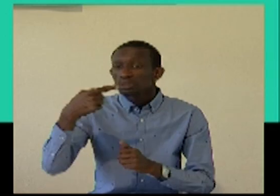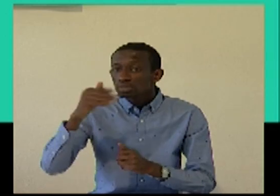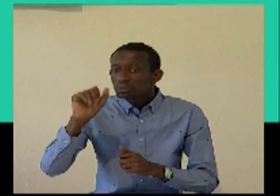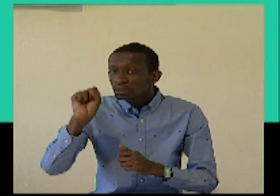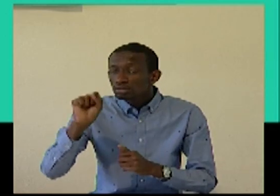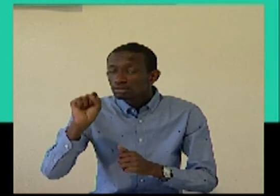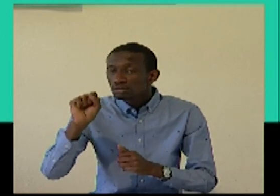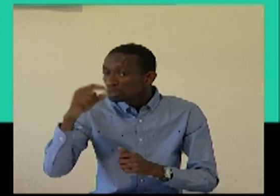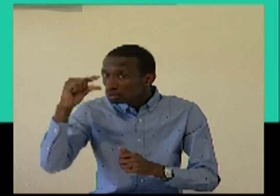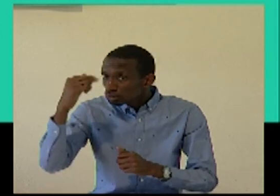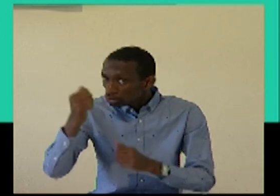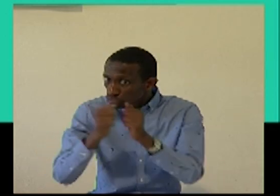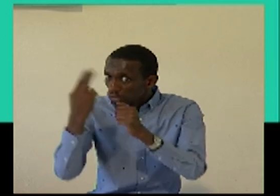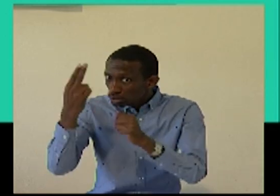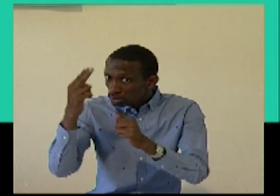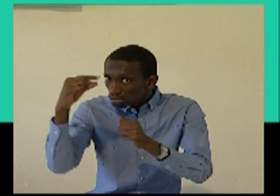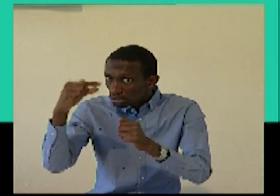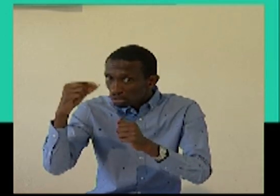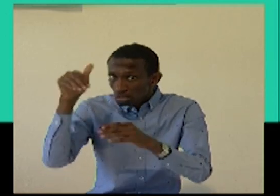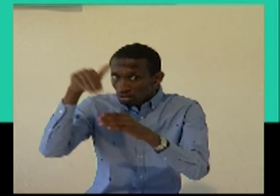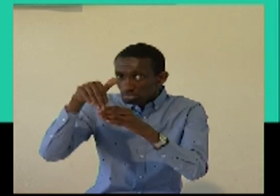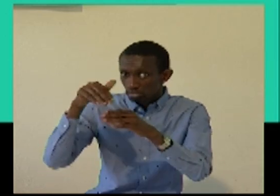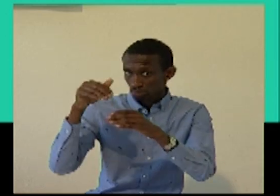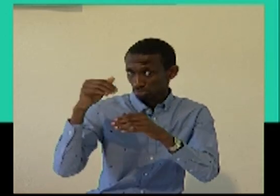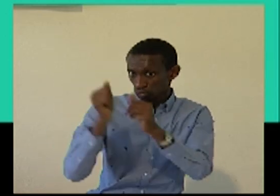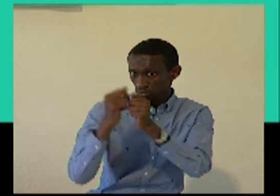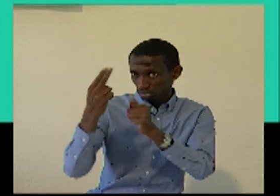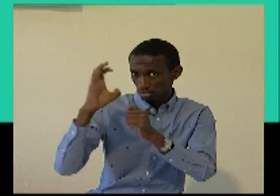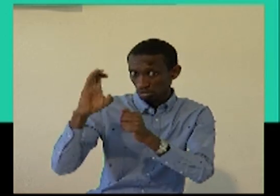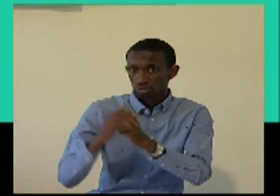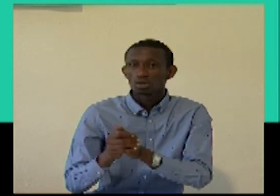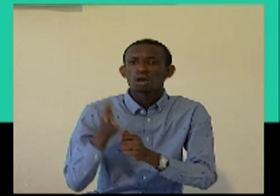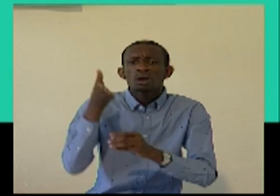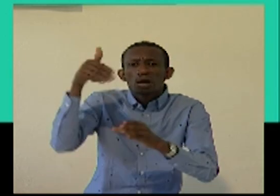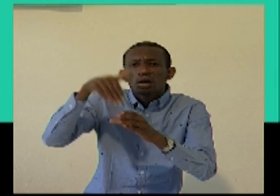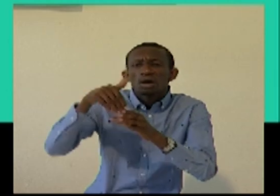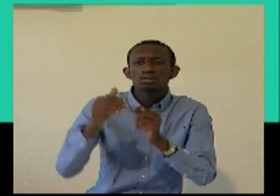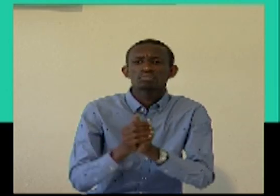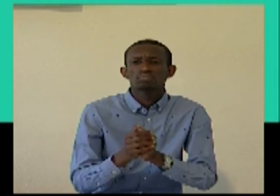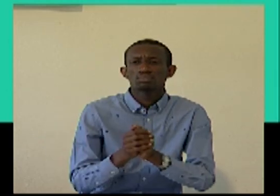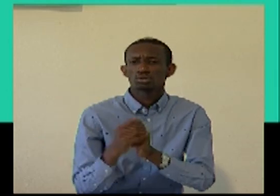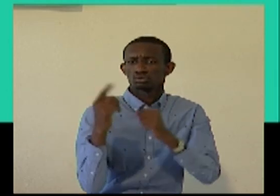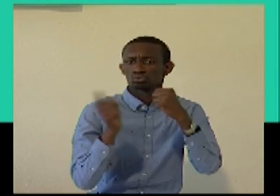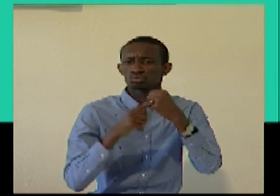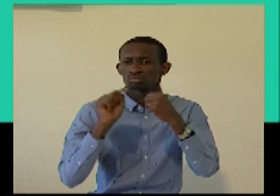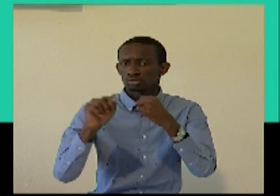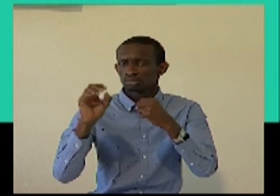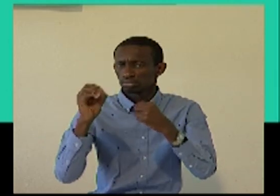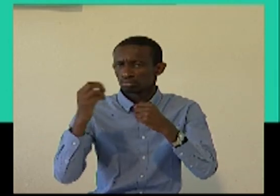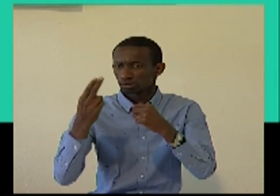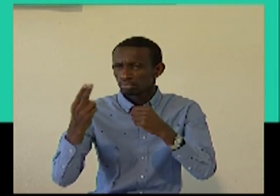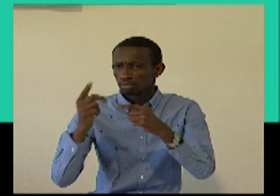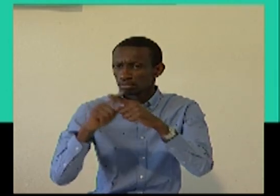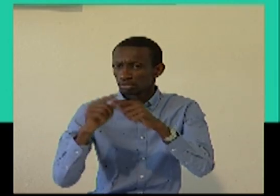contain 1 mole of particles of carbon-12 atoms. This Avogadro's number is